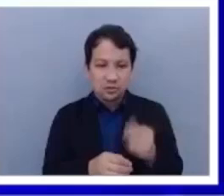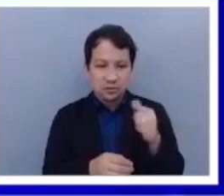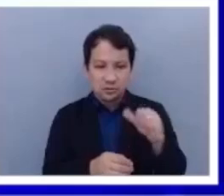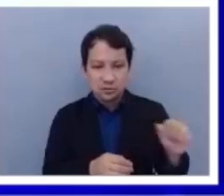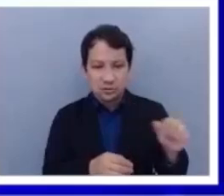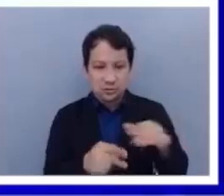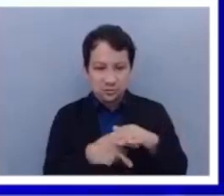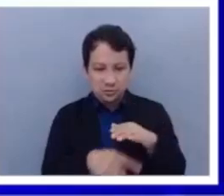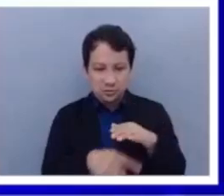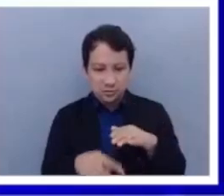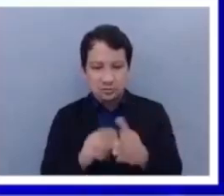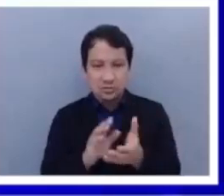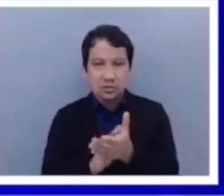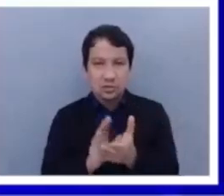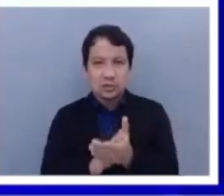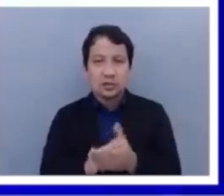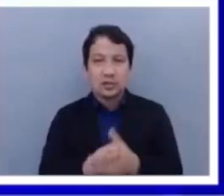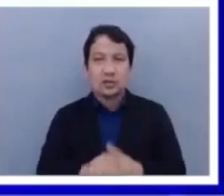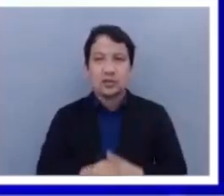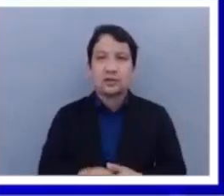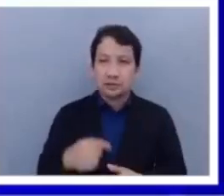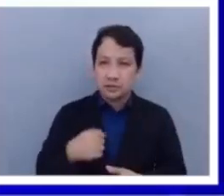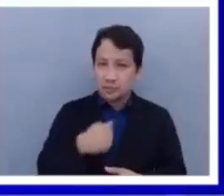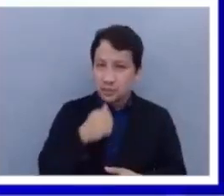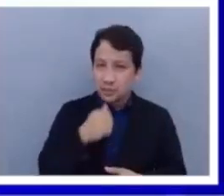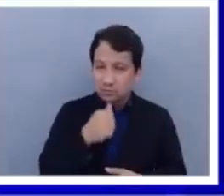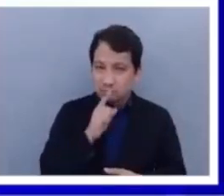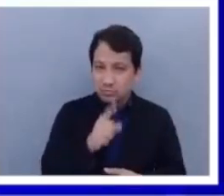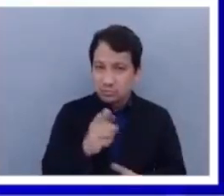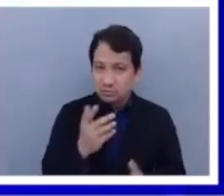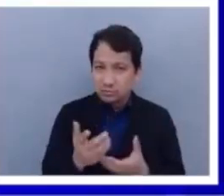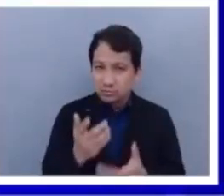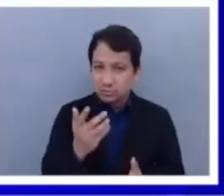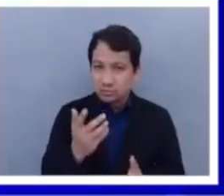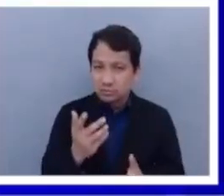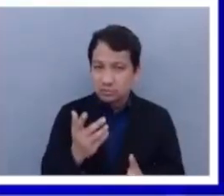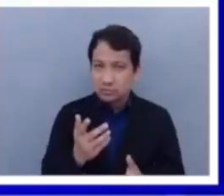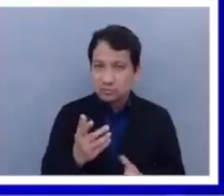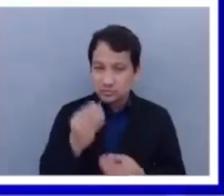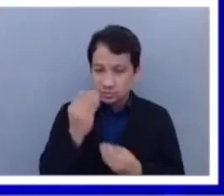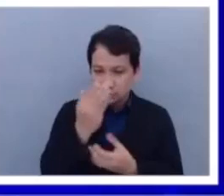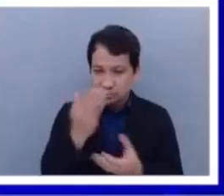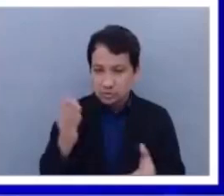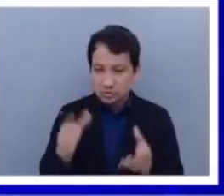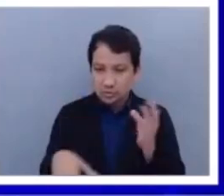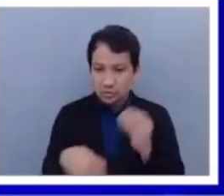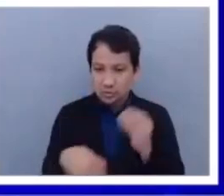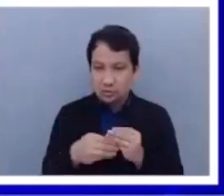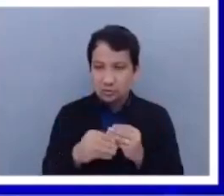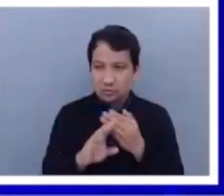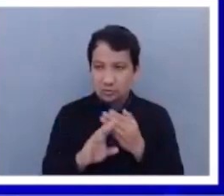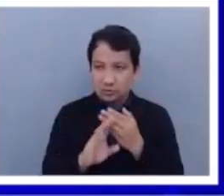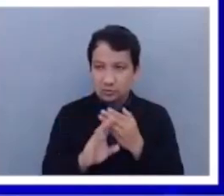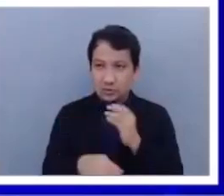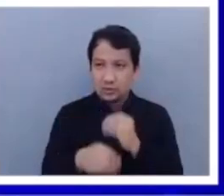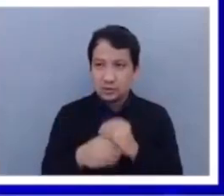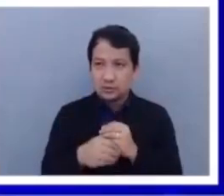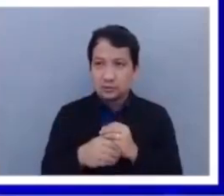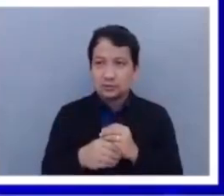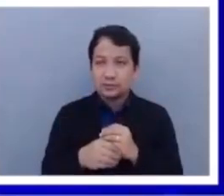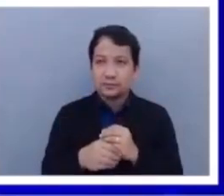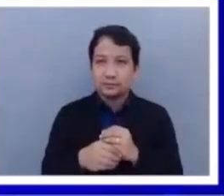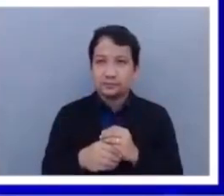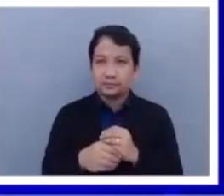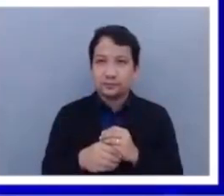So, I'm not so sure, no? I don't have information whether bumalik yung mga preschool. Pero sa